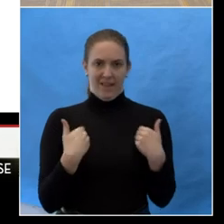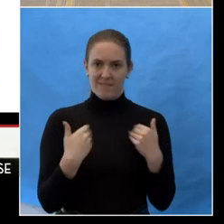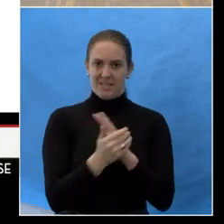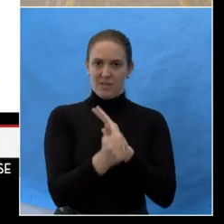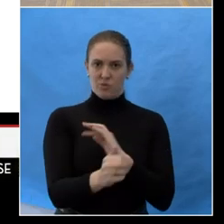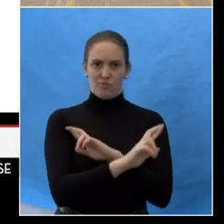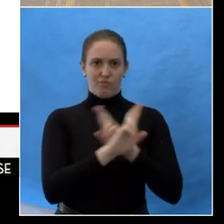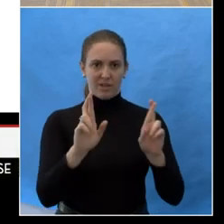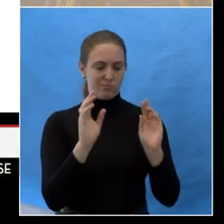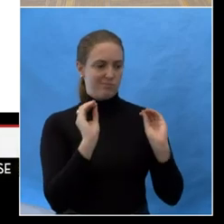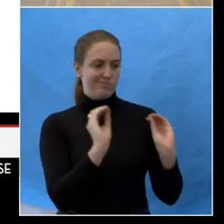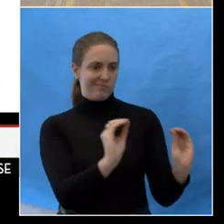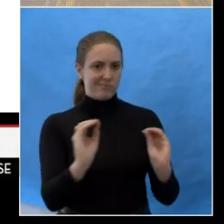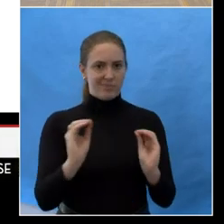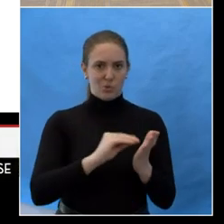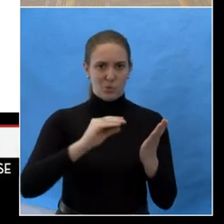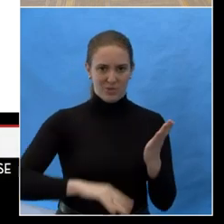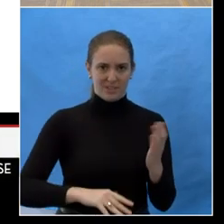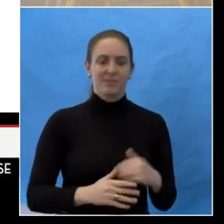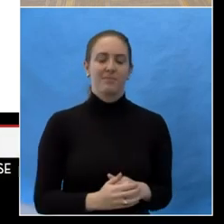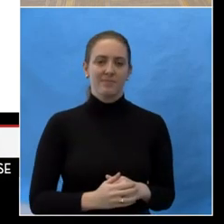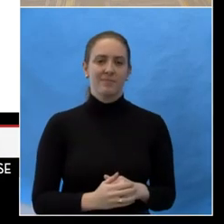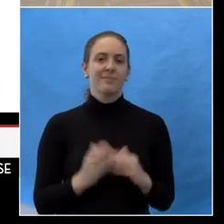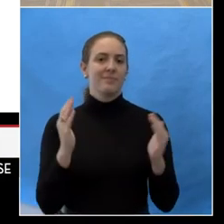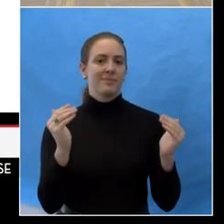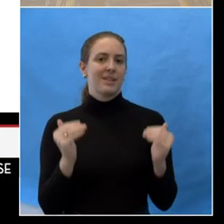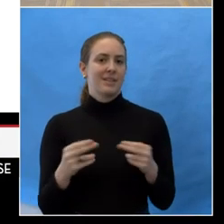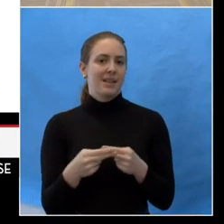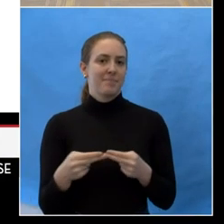in structured literacy. Next slide, please.